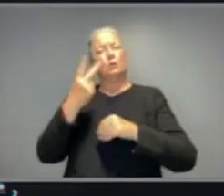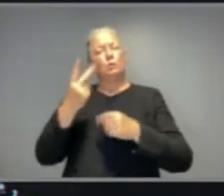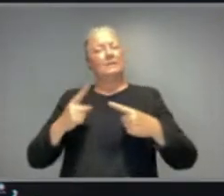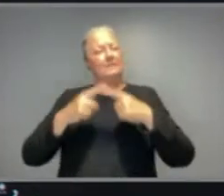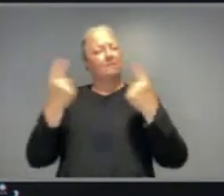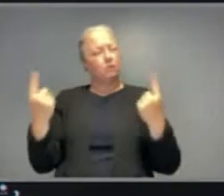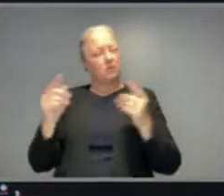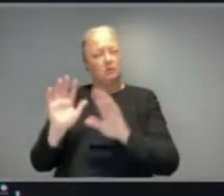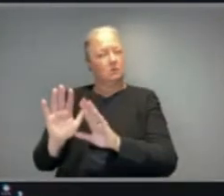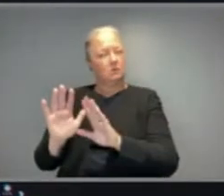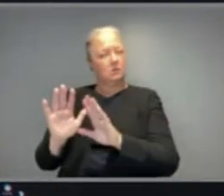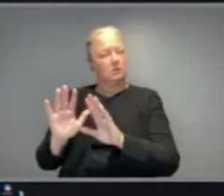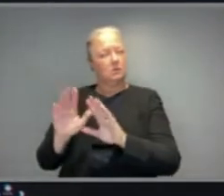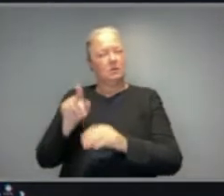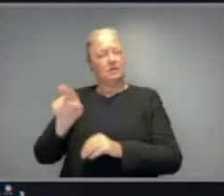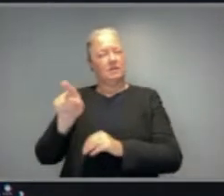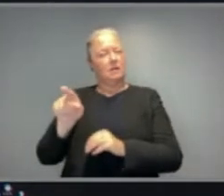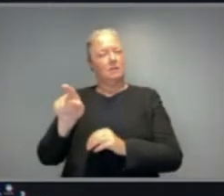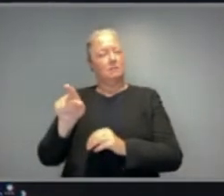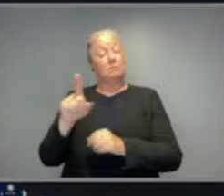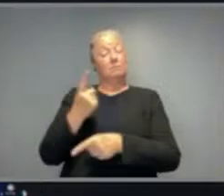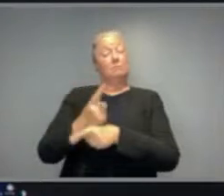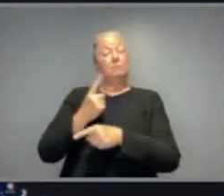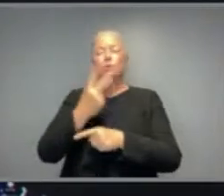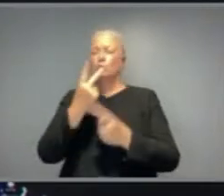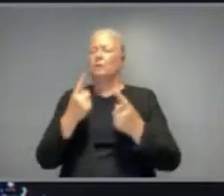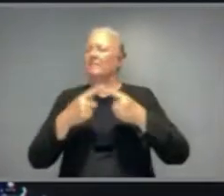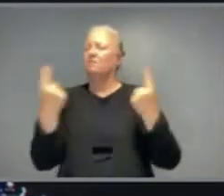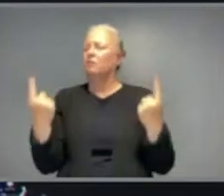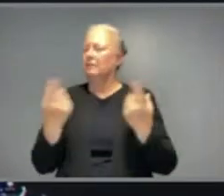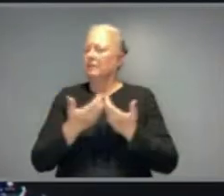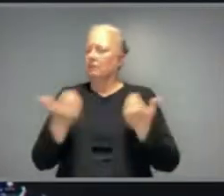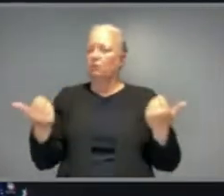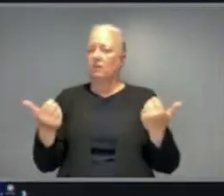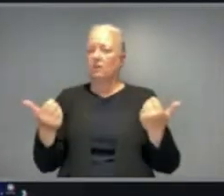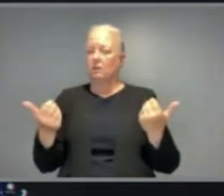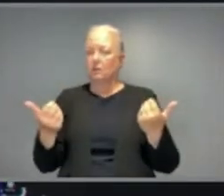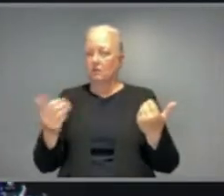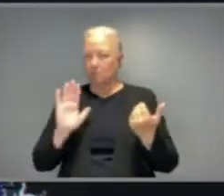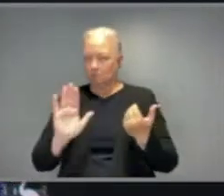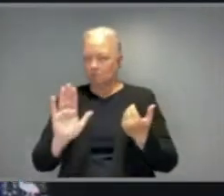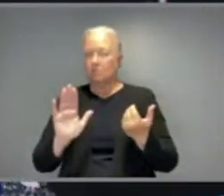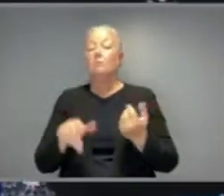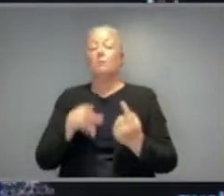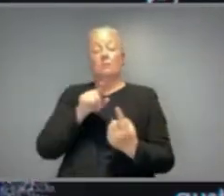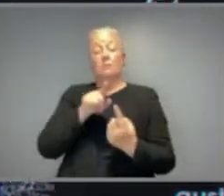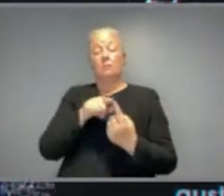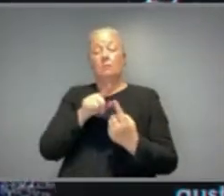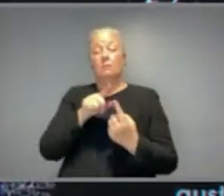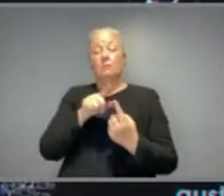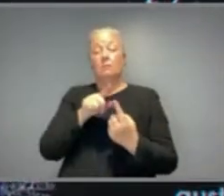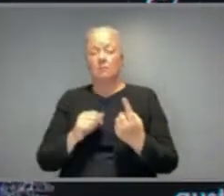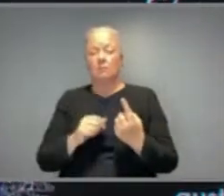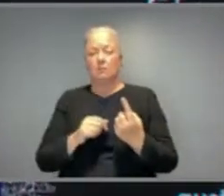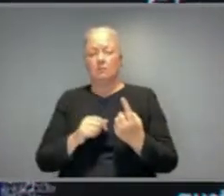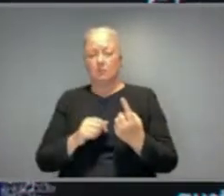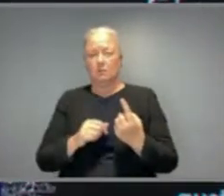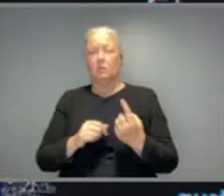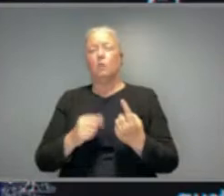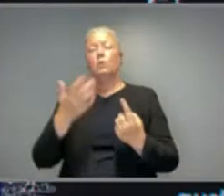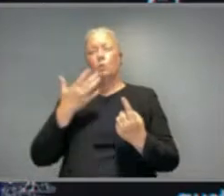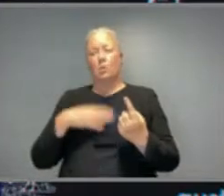They're two different things. We are talking in one instance about a national vaccination